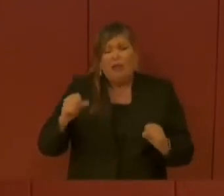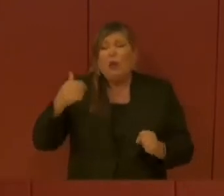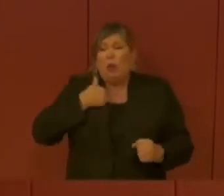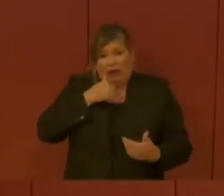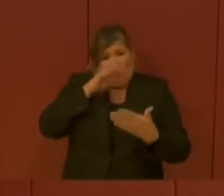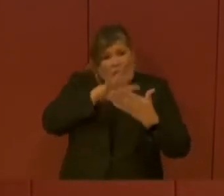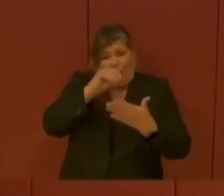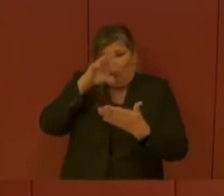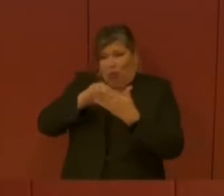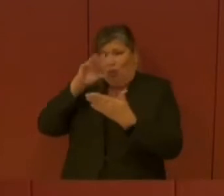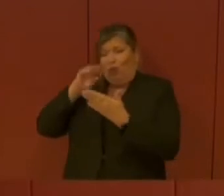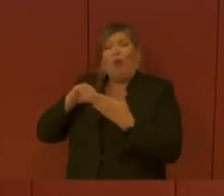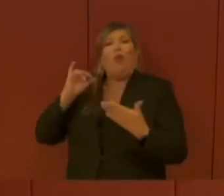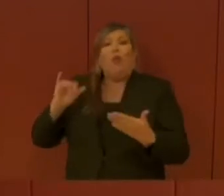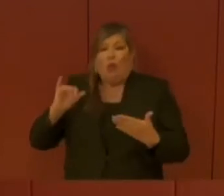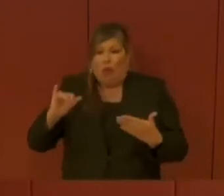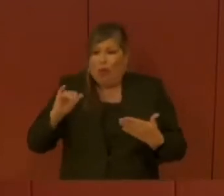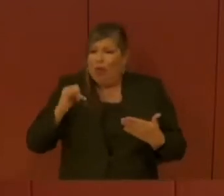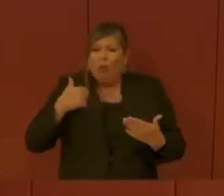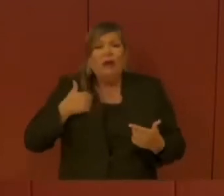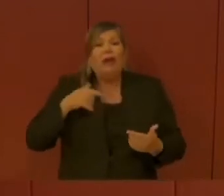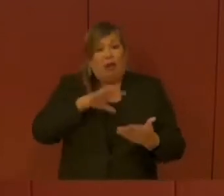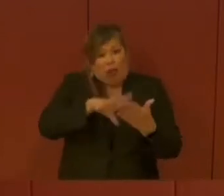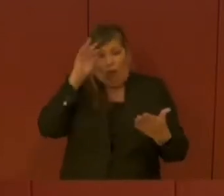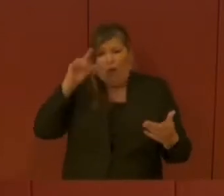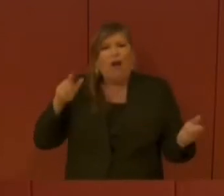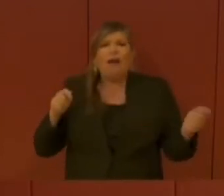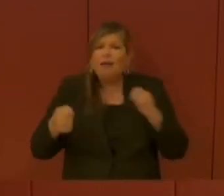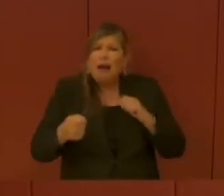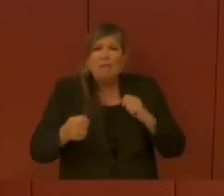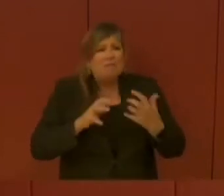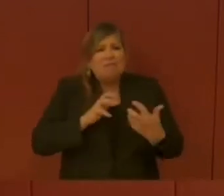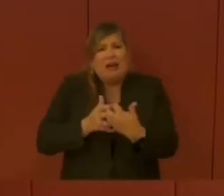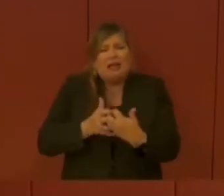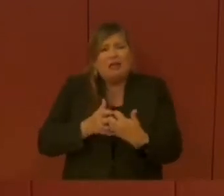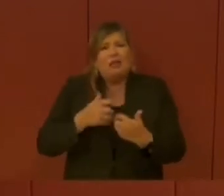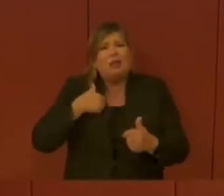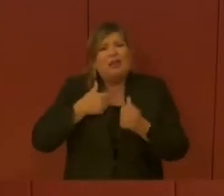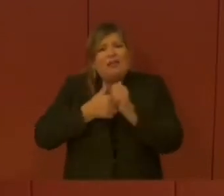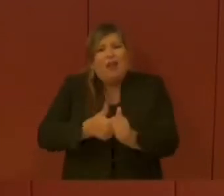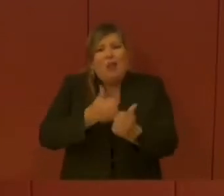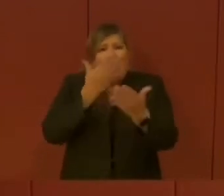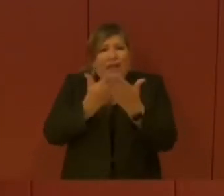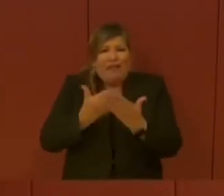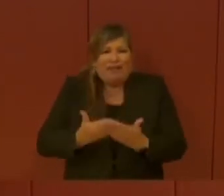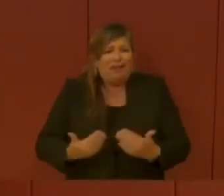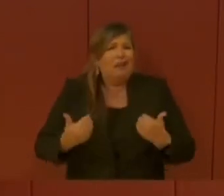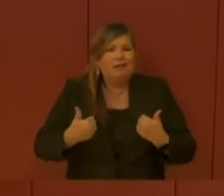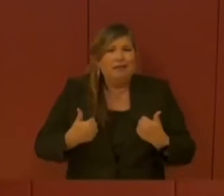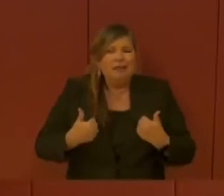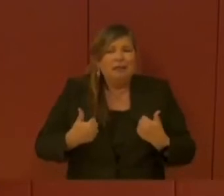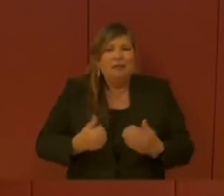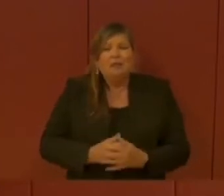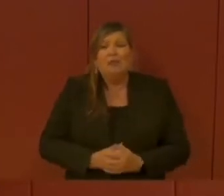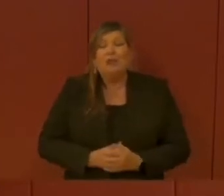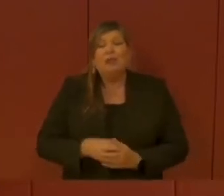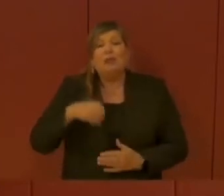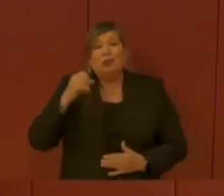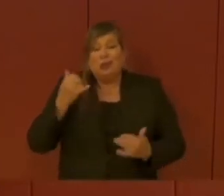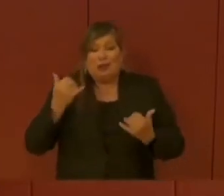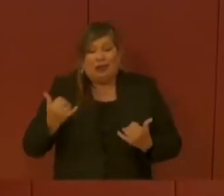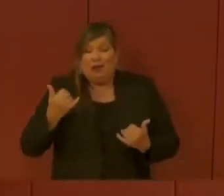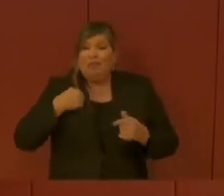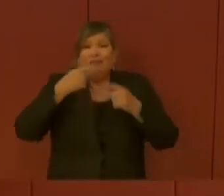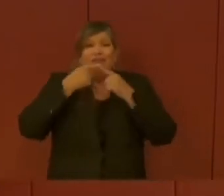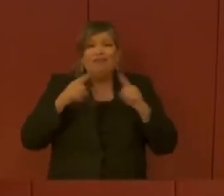learns first, learns the fastest, adapts to what we're seeing in the evidence. So in the blueprint